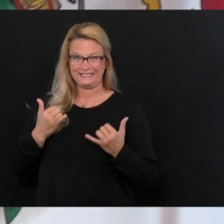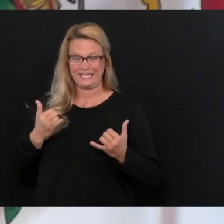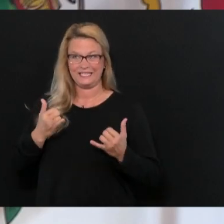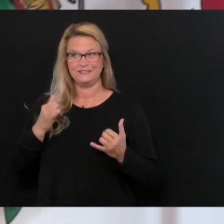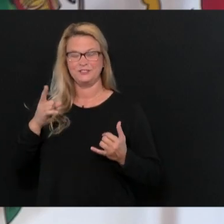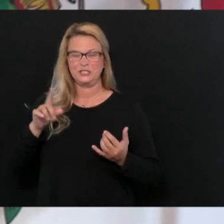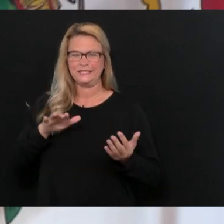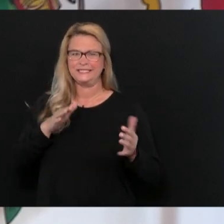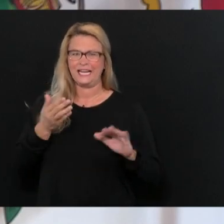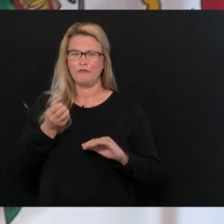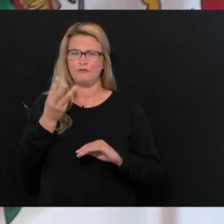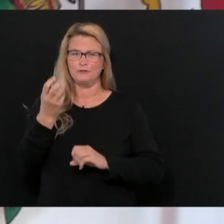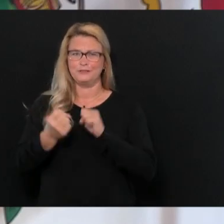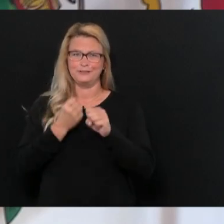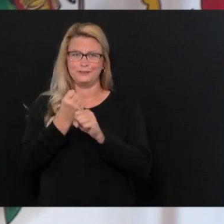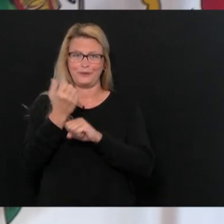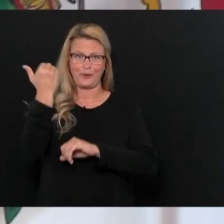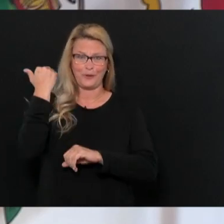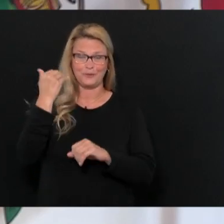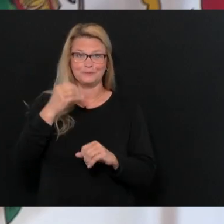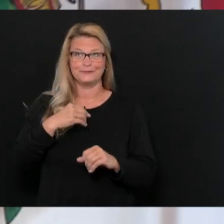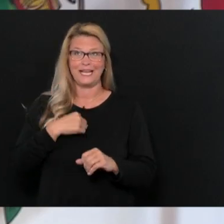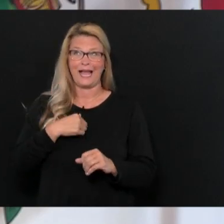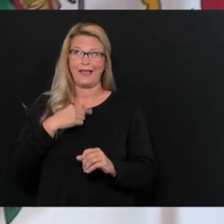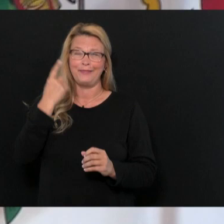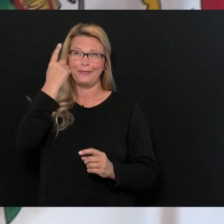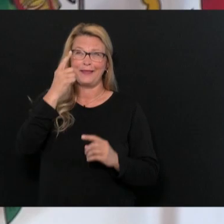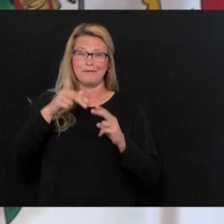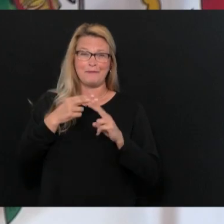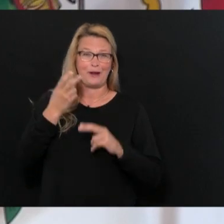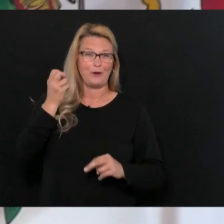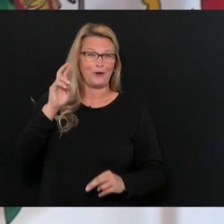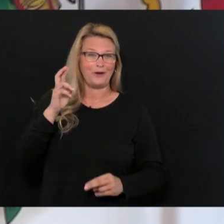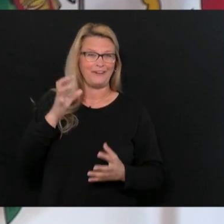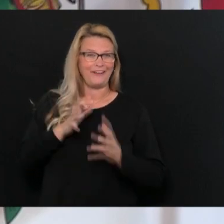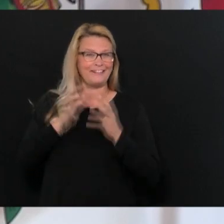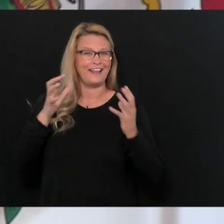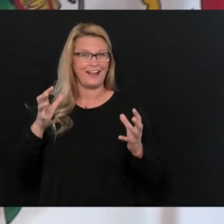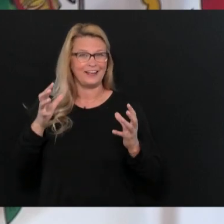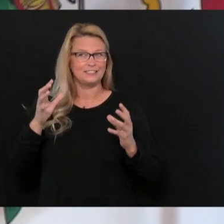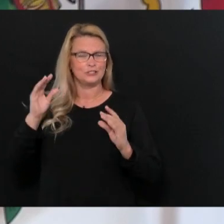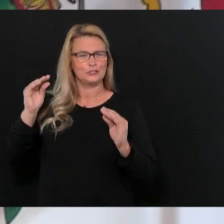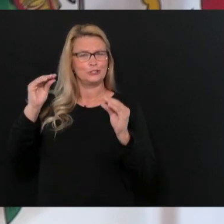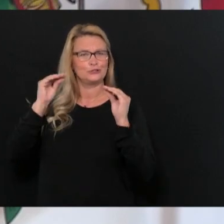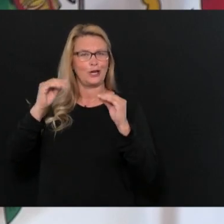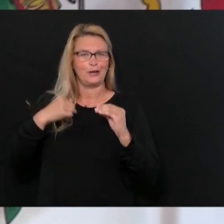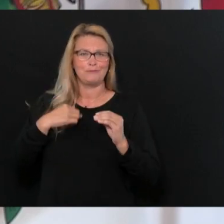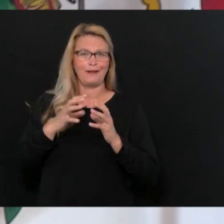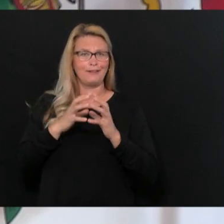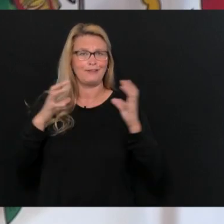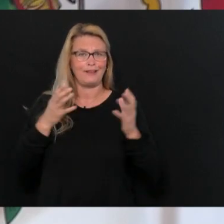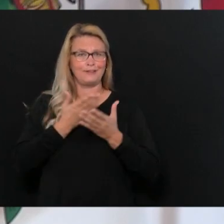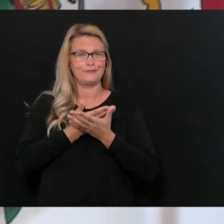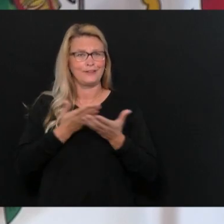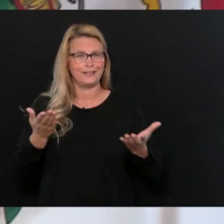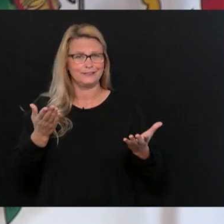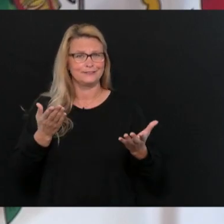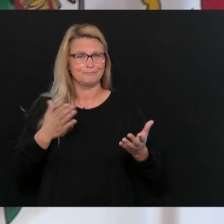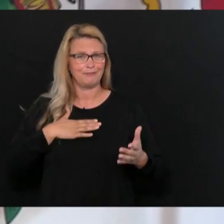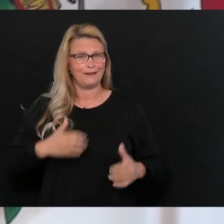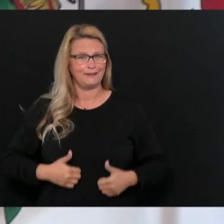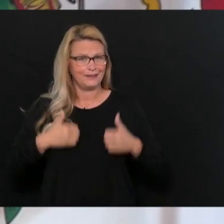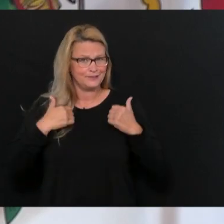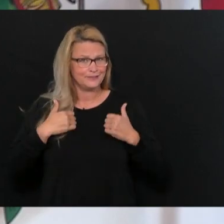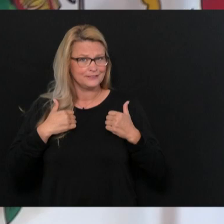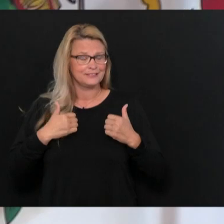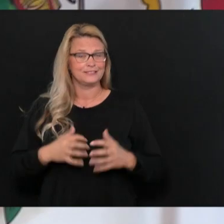and bless her. I just think about her an awful lot. Taught me a lot of really good stuff. But